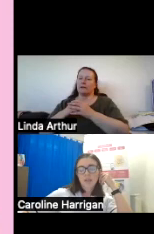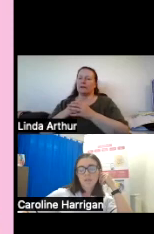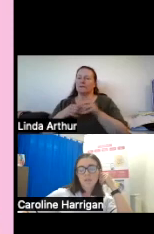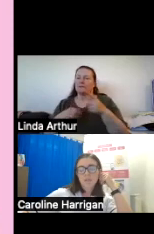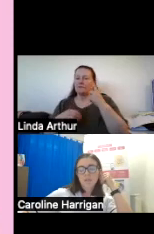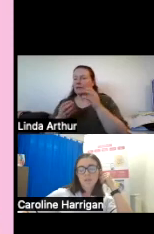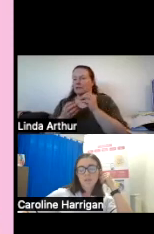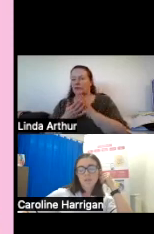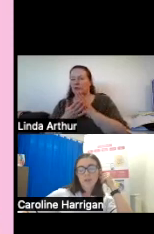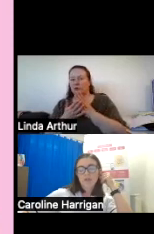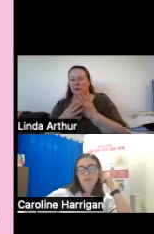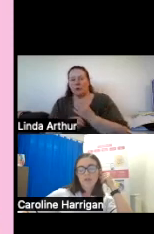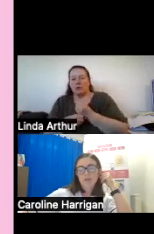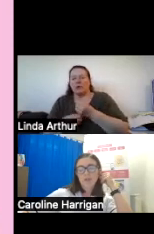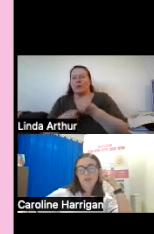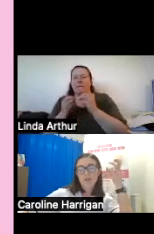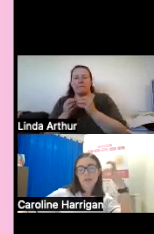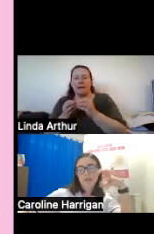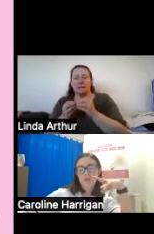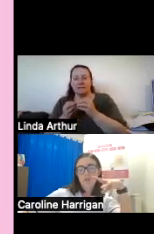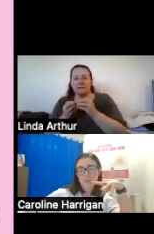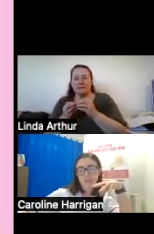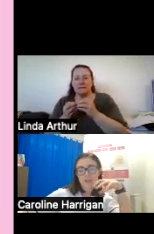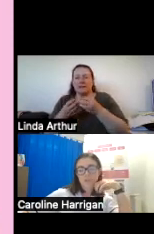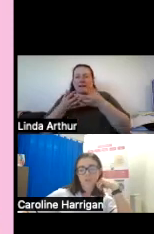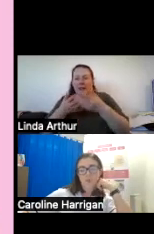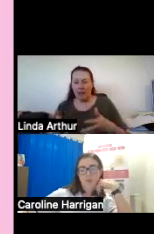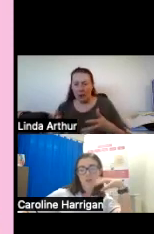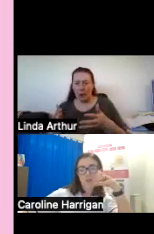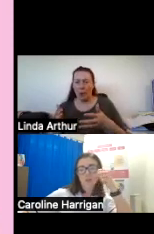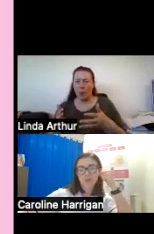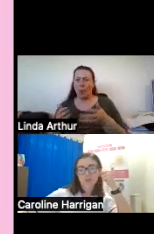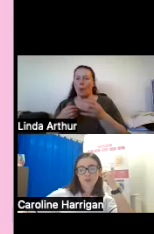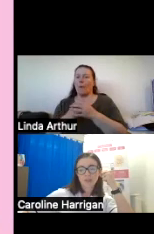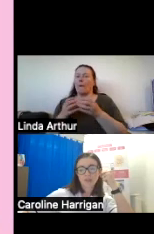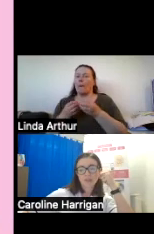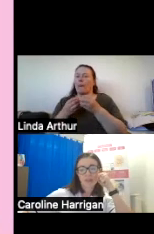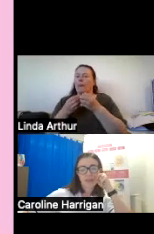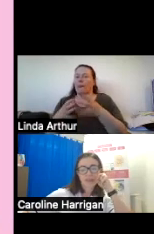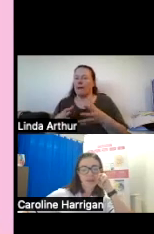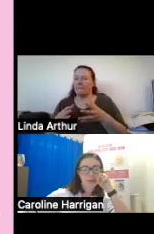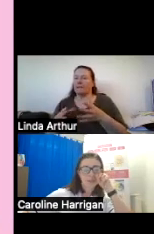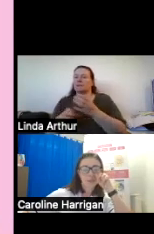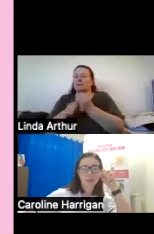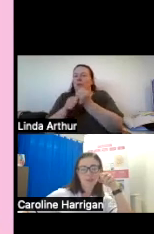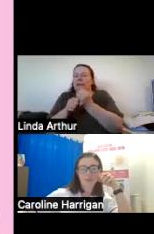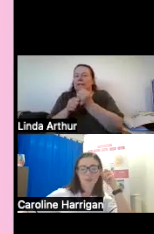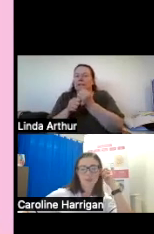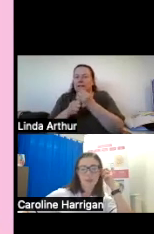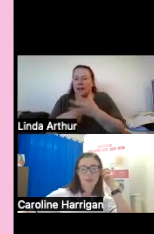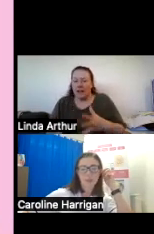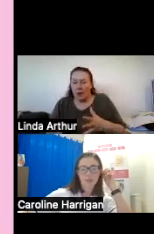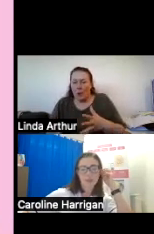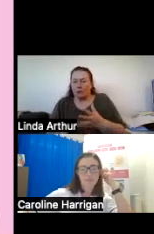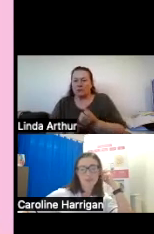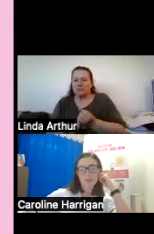you're doing them pelvic floor exercises that you're letting go completely before you squeeze and tighten again, and make sure you're giving yourself